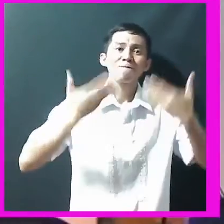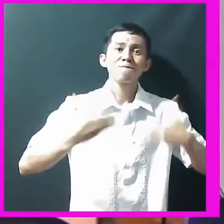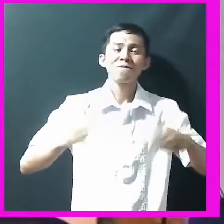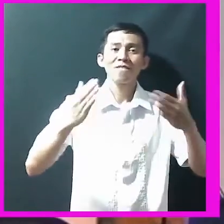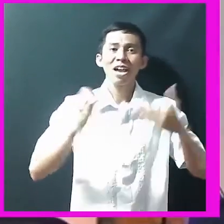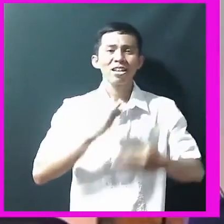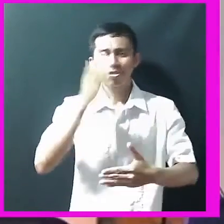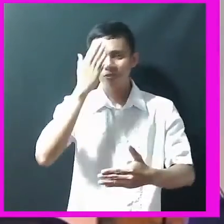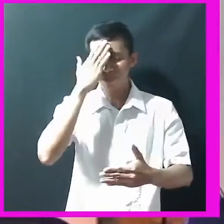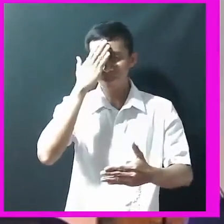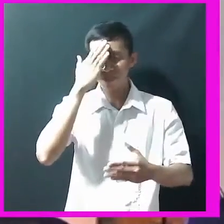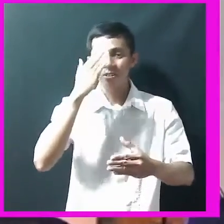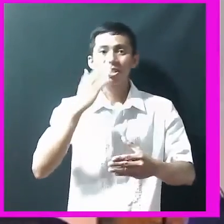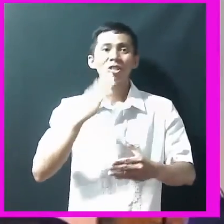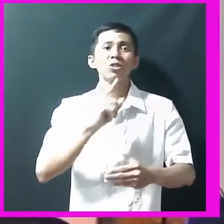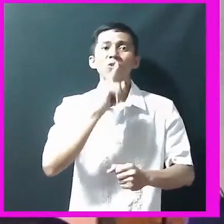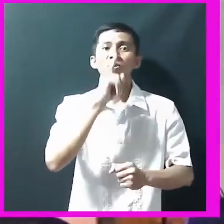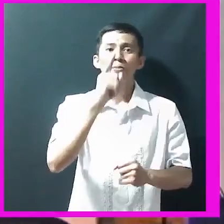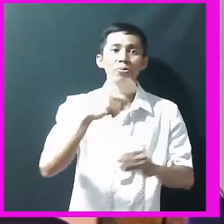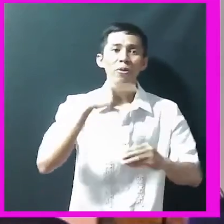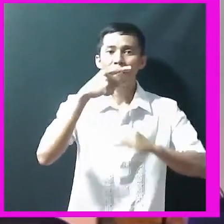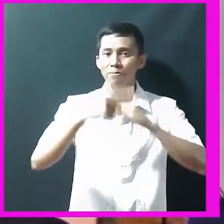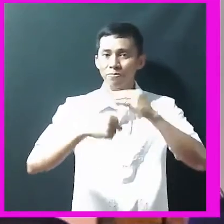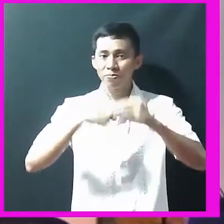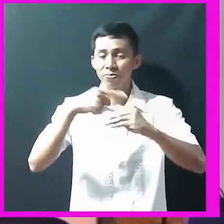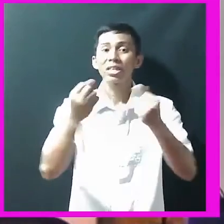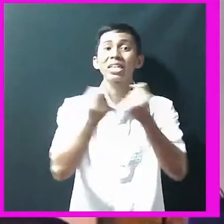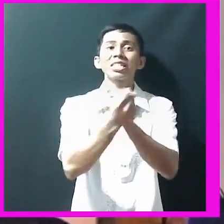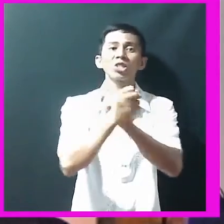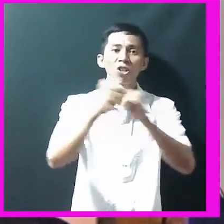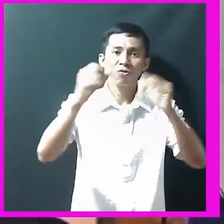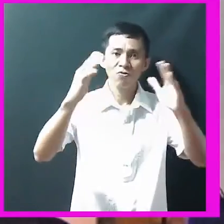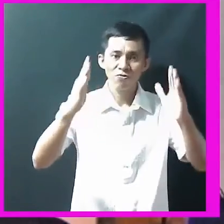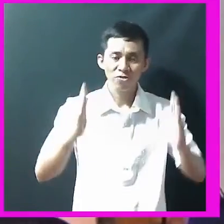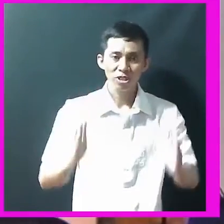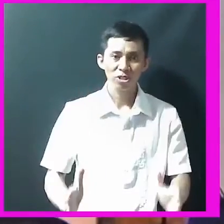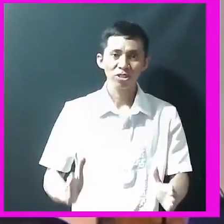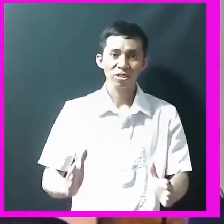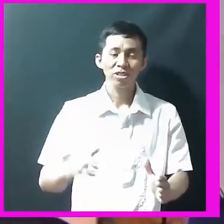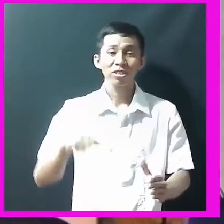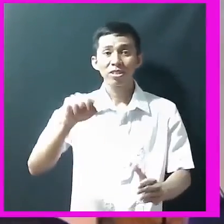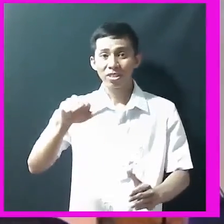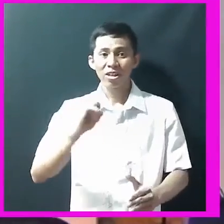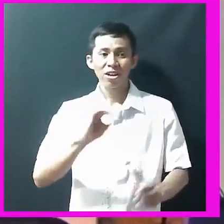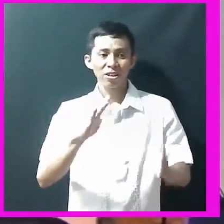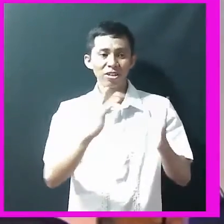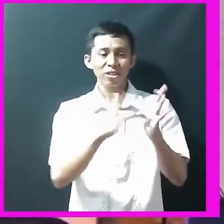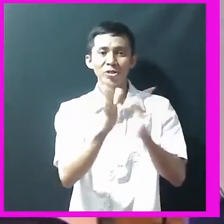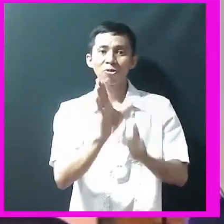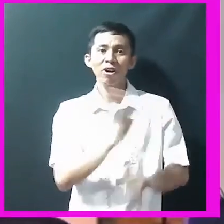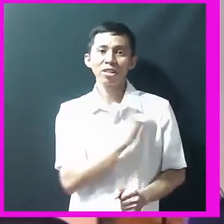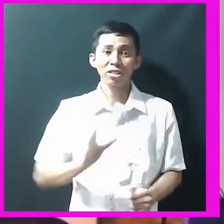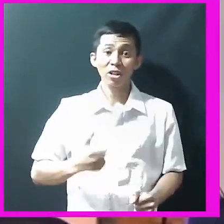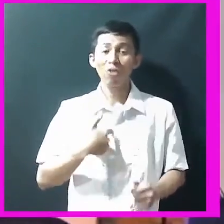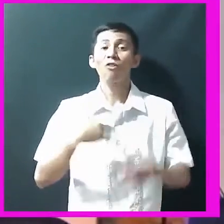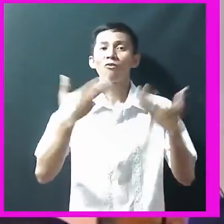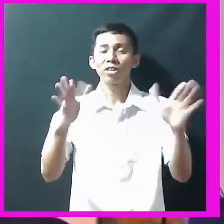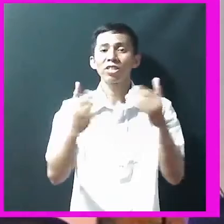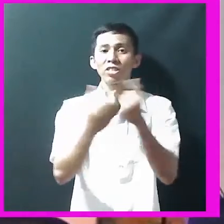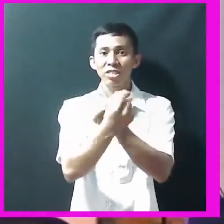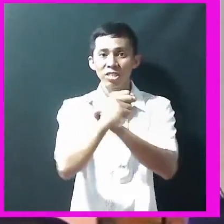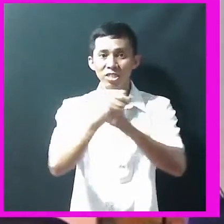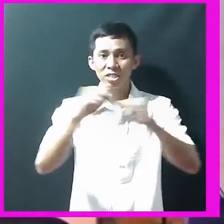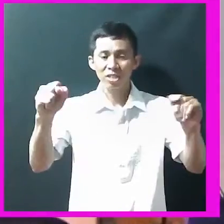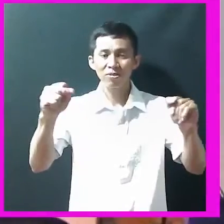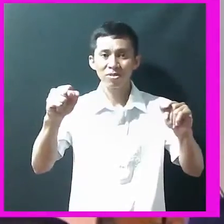know the truth about salvation. In Christ, I am a redeemed saint. In Christ, I